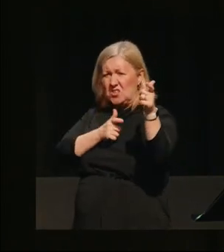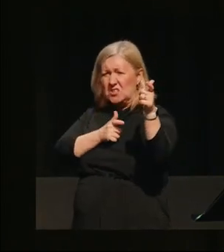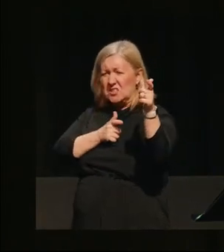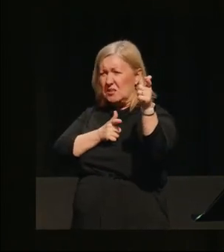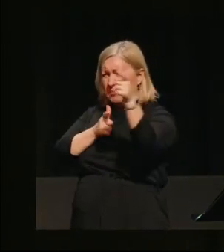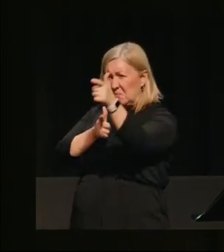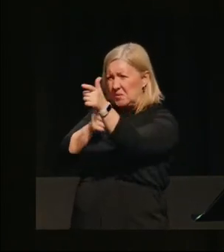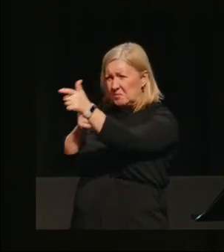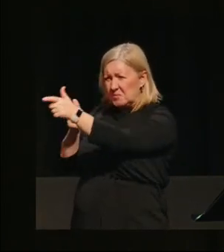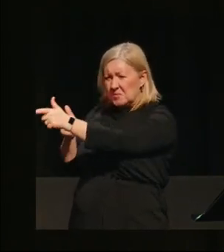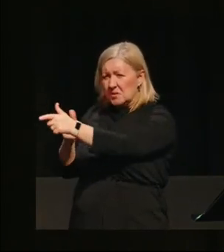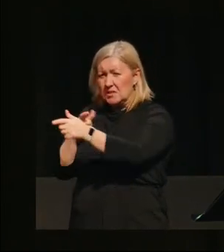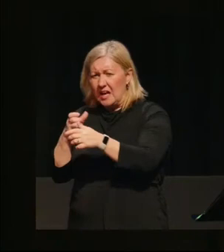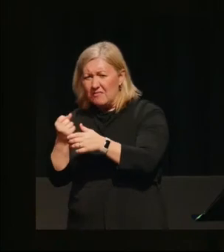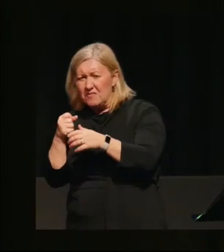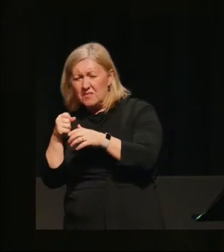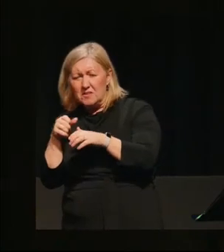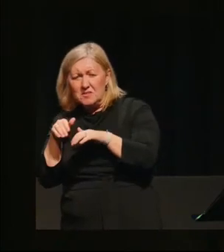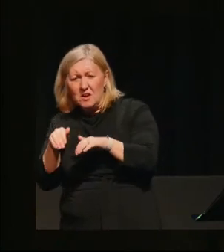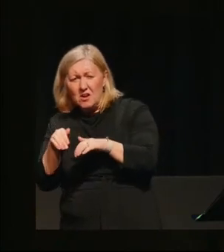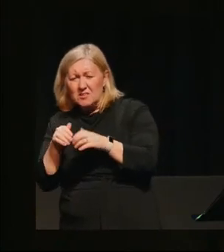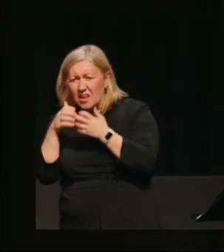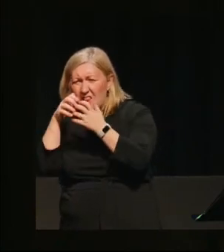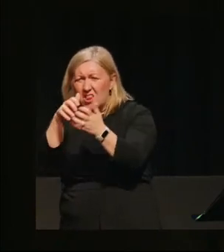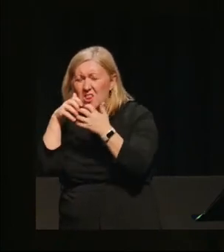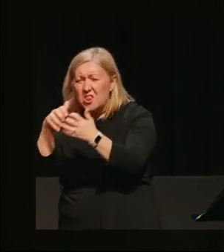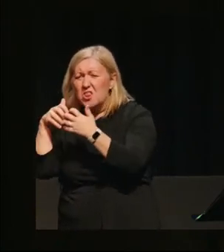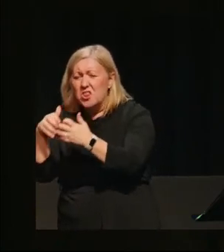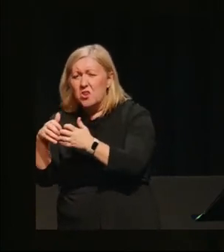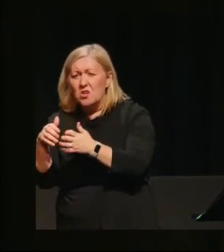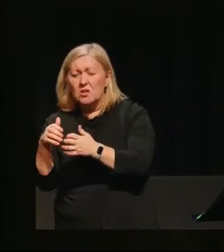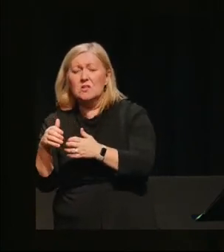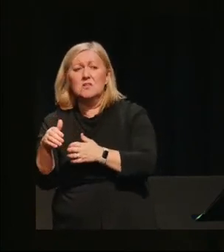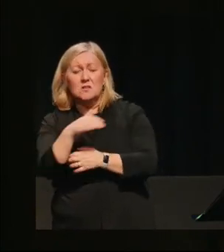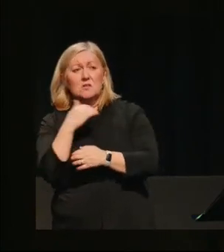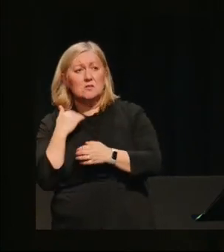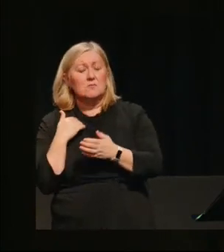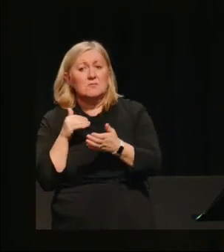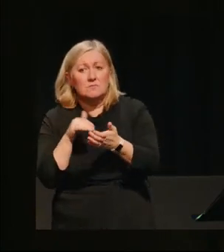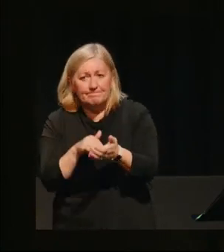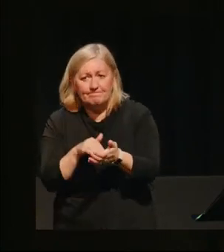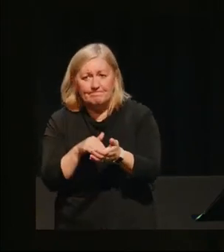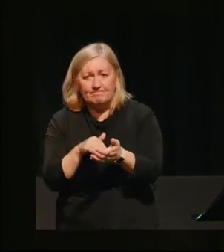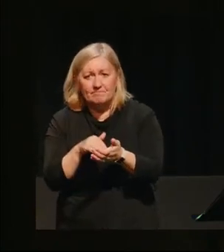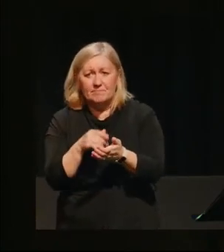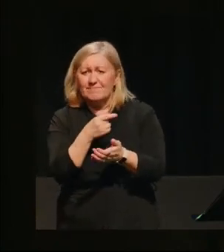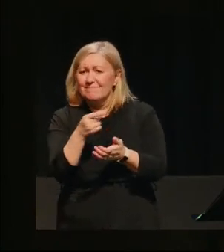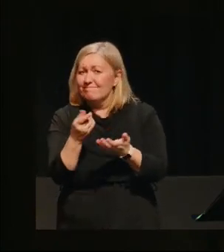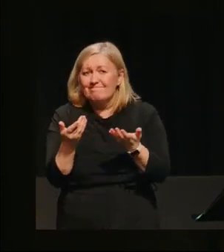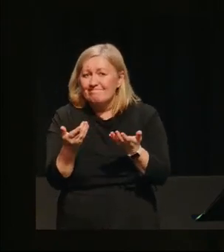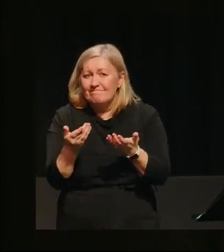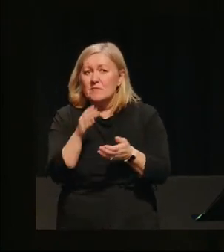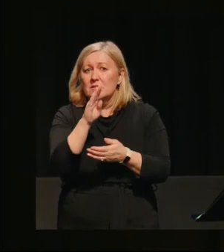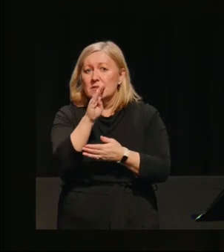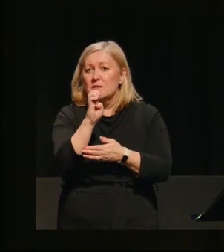barking dogs. We had arrived at our destination, Bergen-Belsen